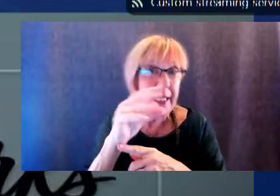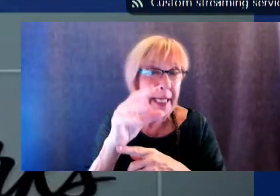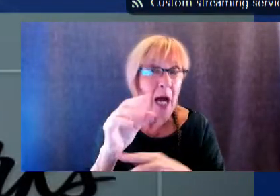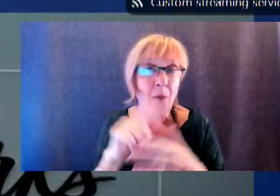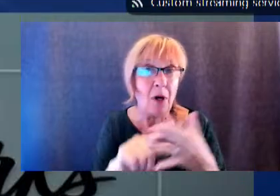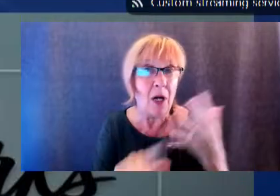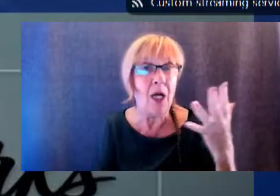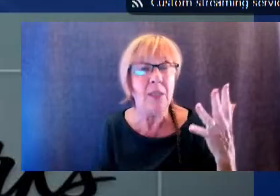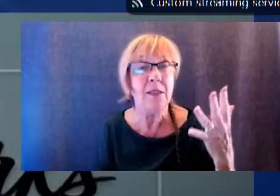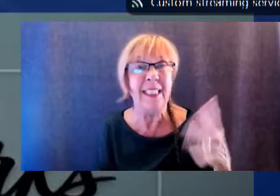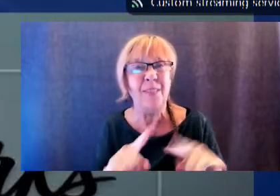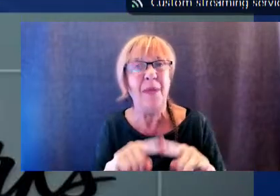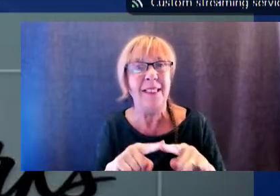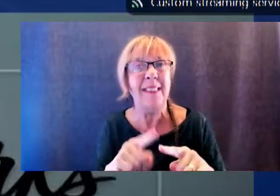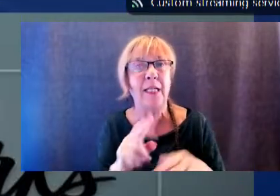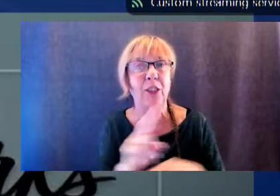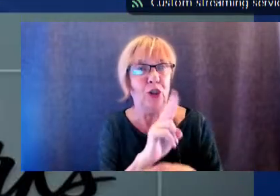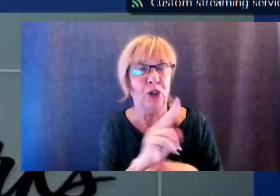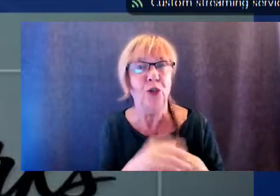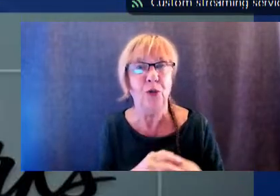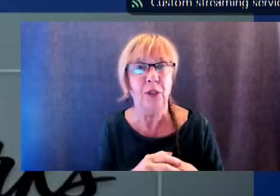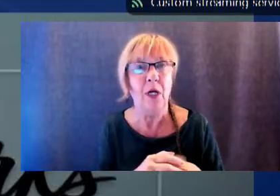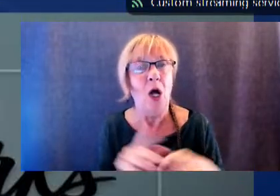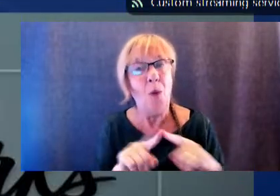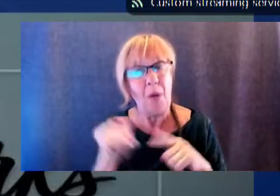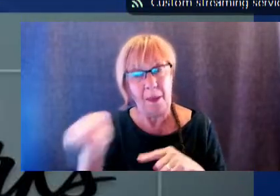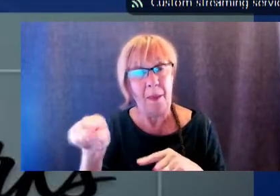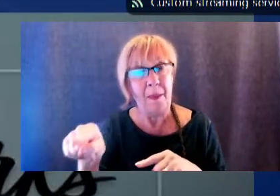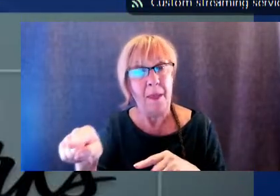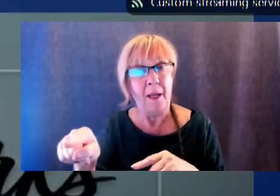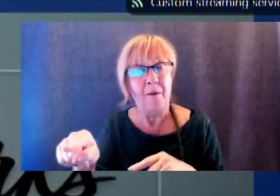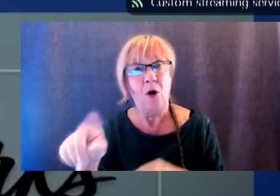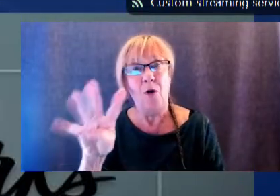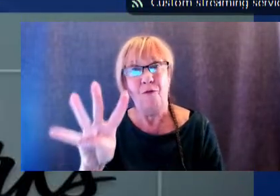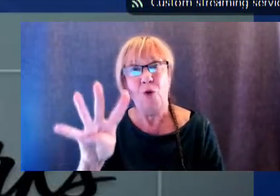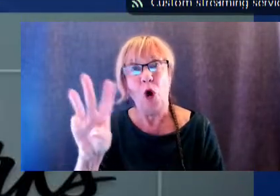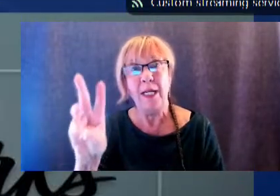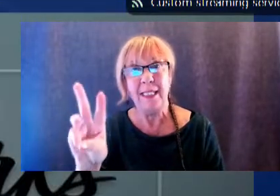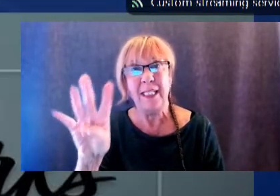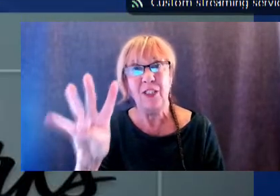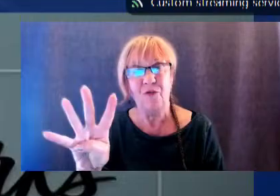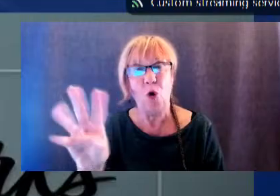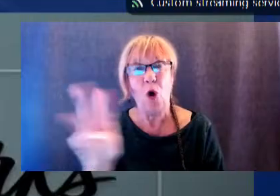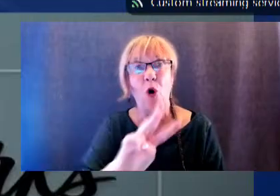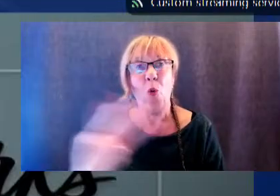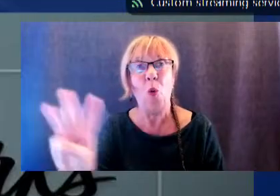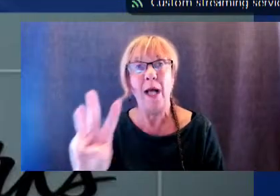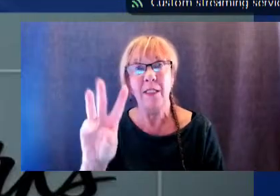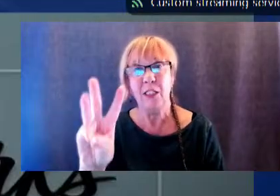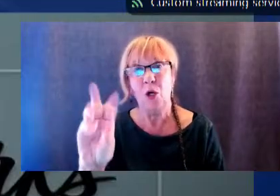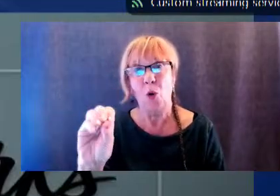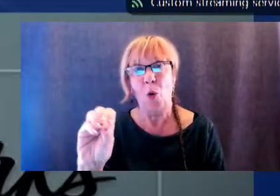Epic LA, and they can help you with that at the One Stop office over at 464 West Woodbury.